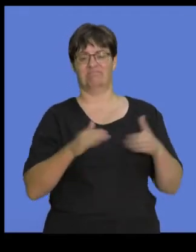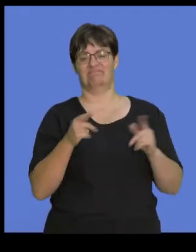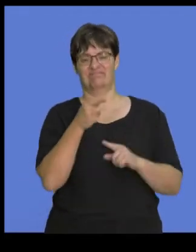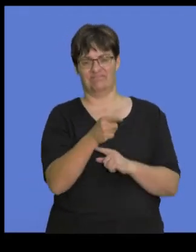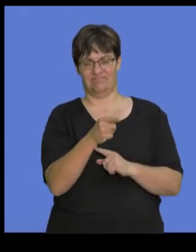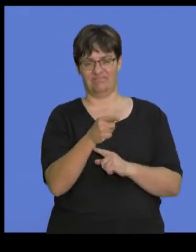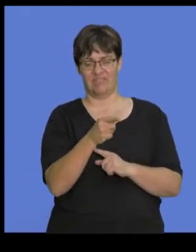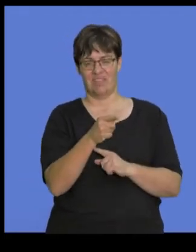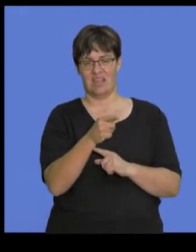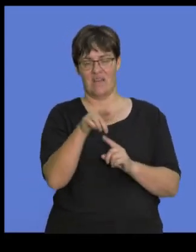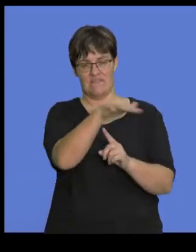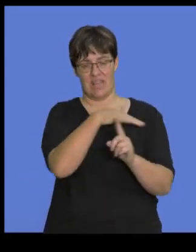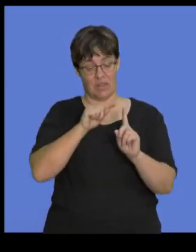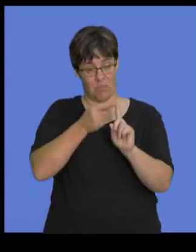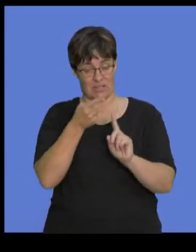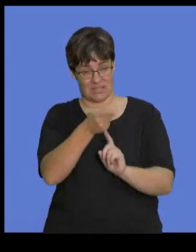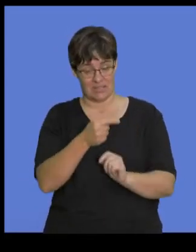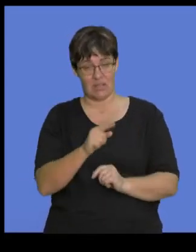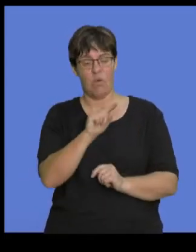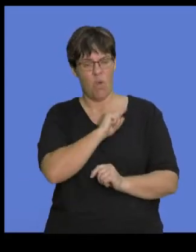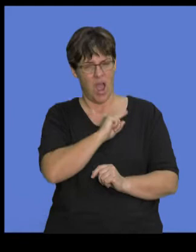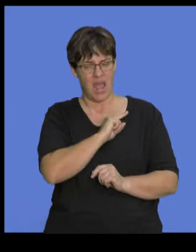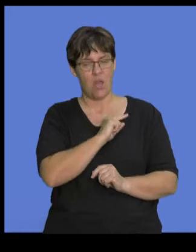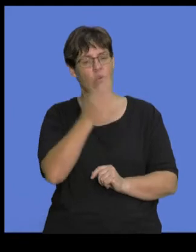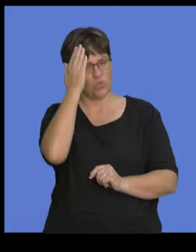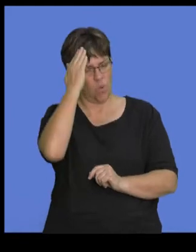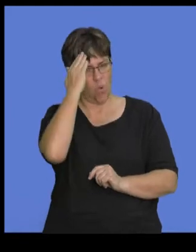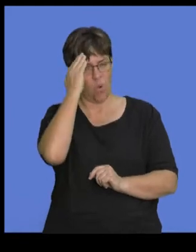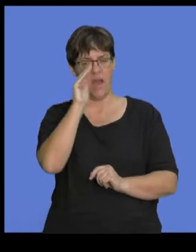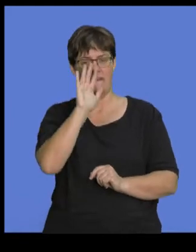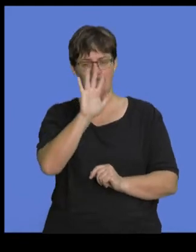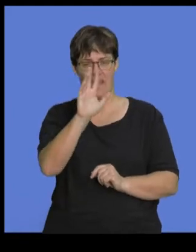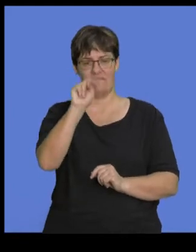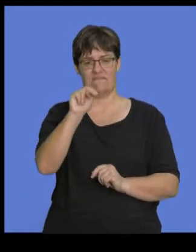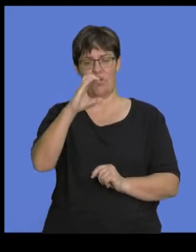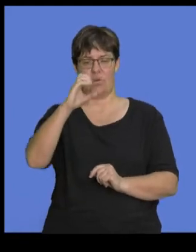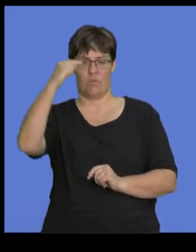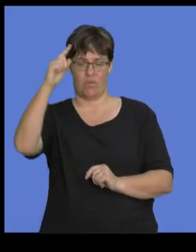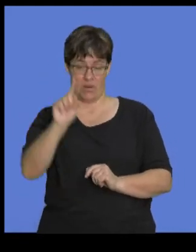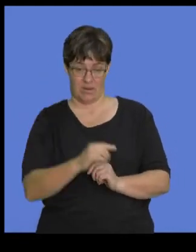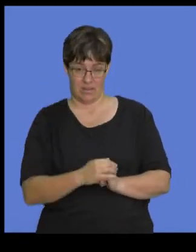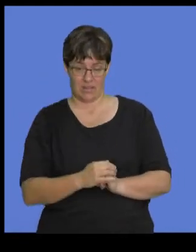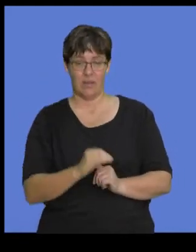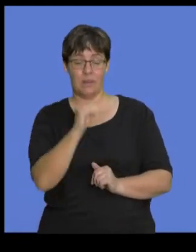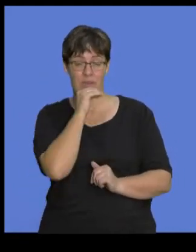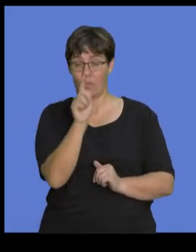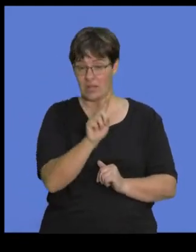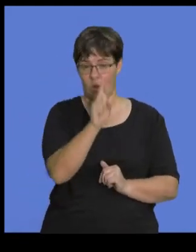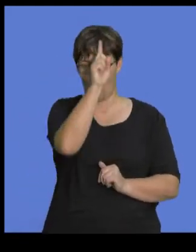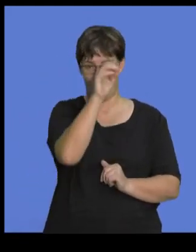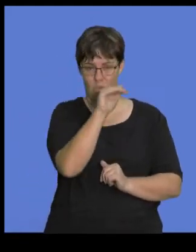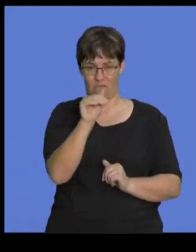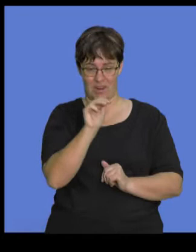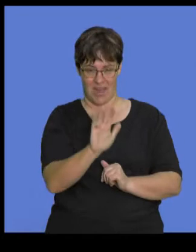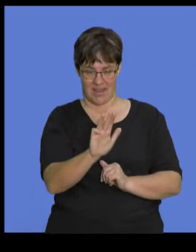electric magnitude of electric field at a point, because we know that this is 5 newtons per coulomb. Then this reduces to 1 over